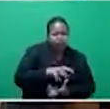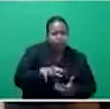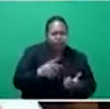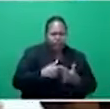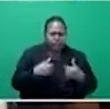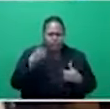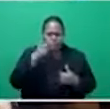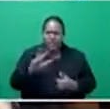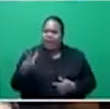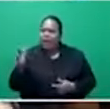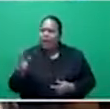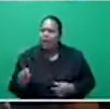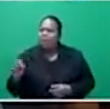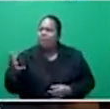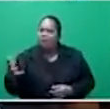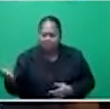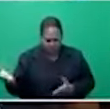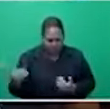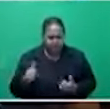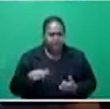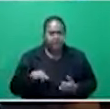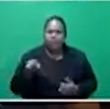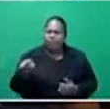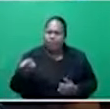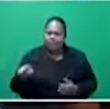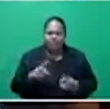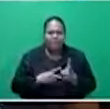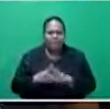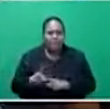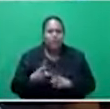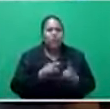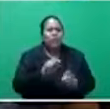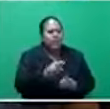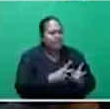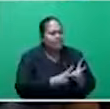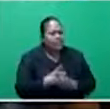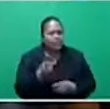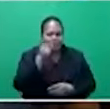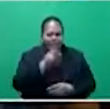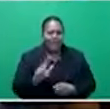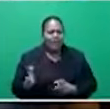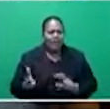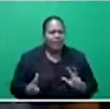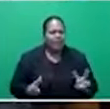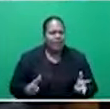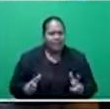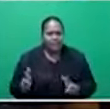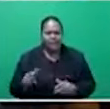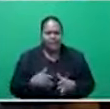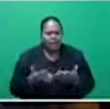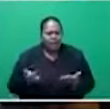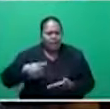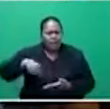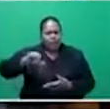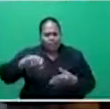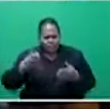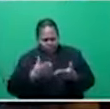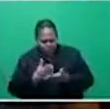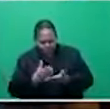outsource it to these people who live in that particular area, in that province, in that village. We can hire them out. They know how to use chainsaws. We'll pay them for